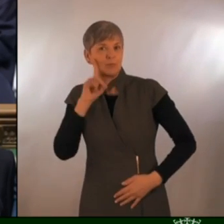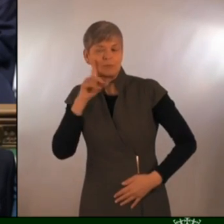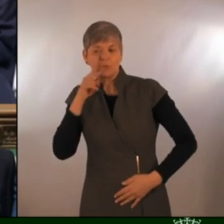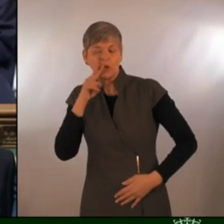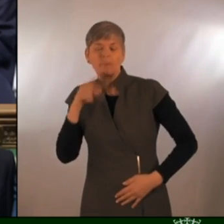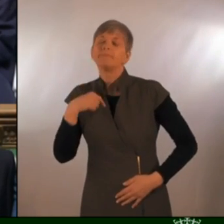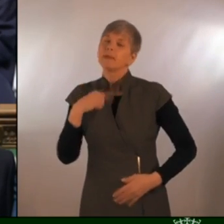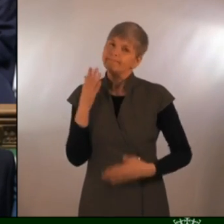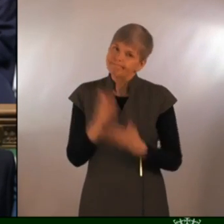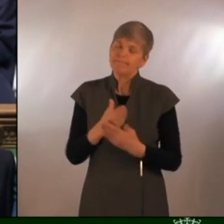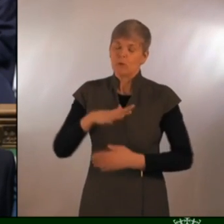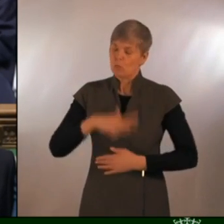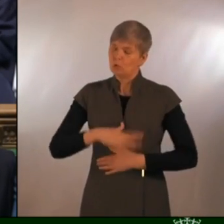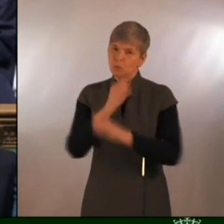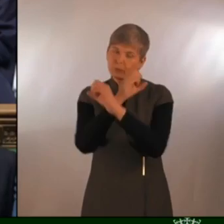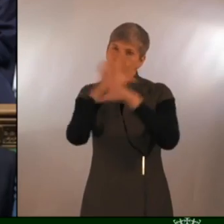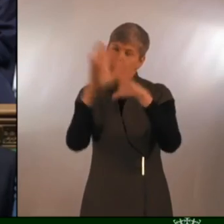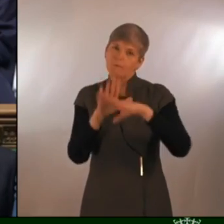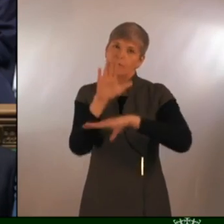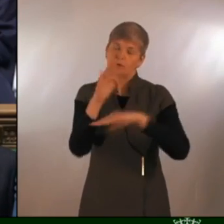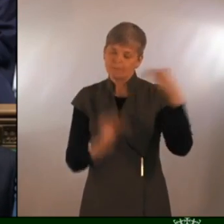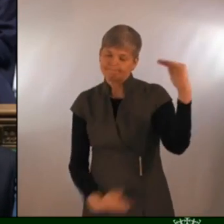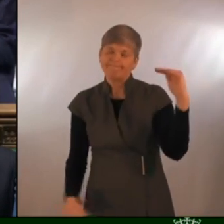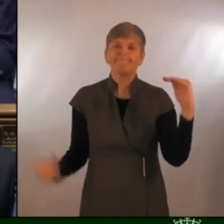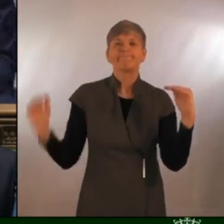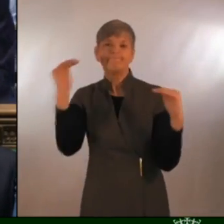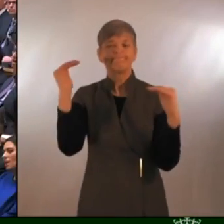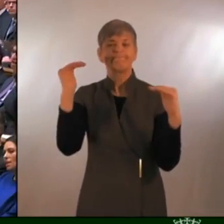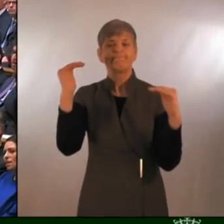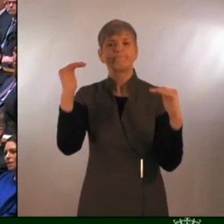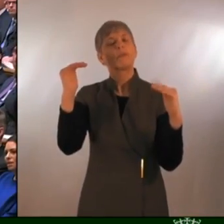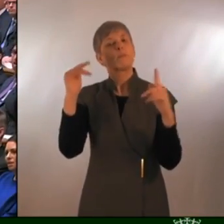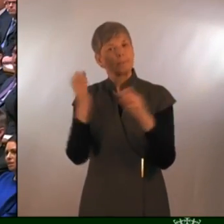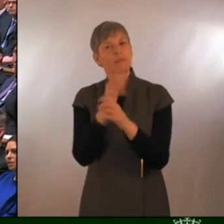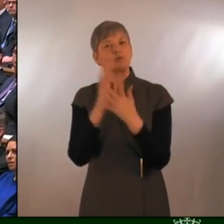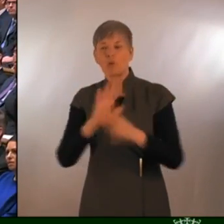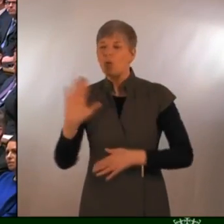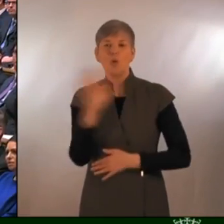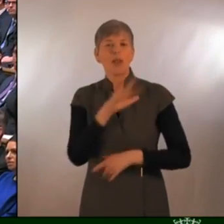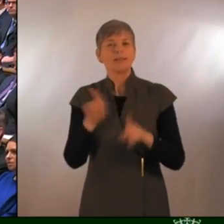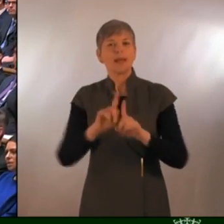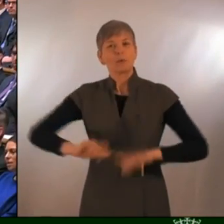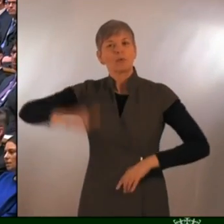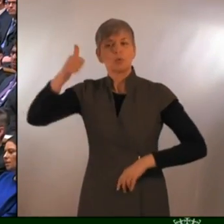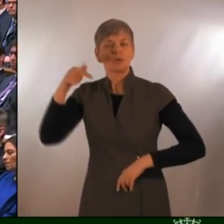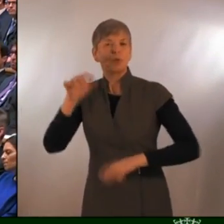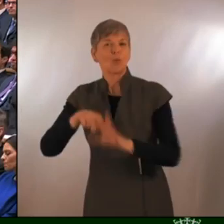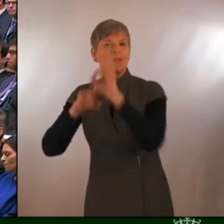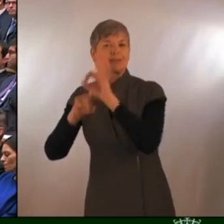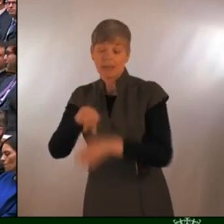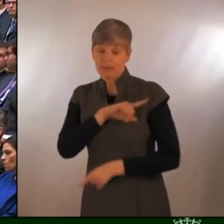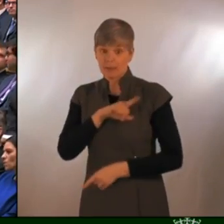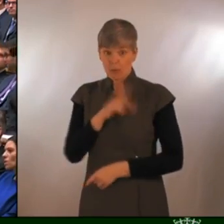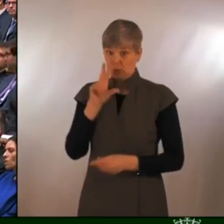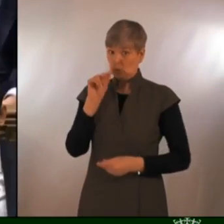a uniting and a levelling up across this whole country. That's why we're putting record sums, £12